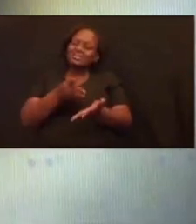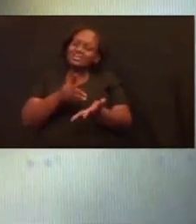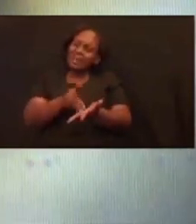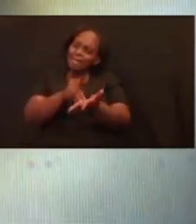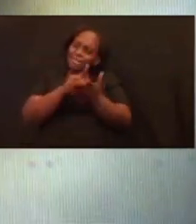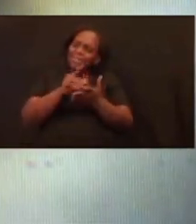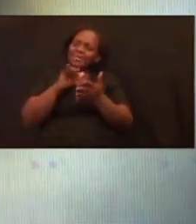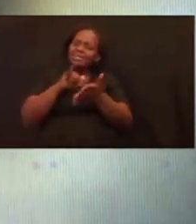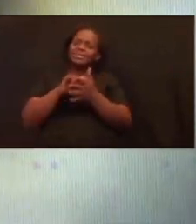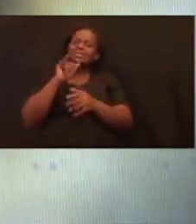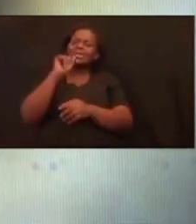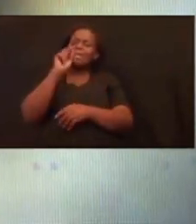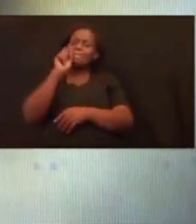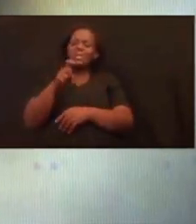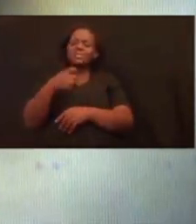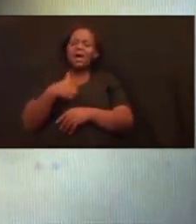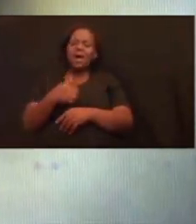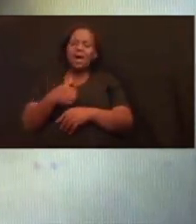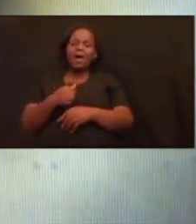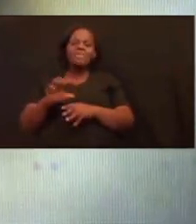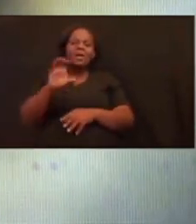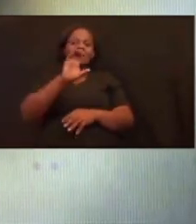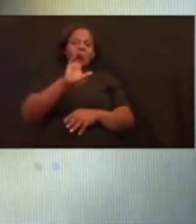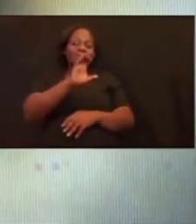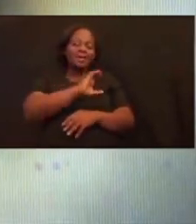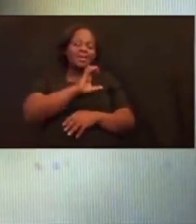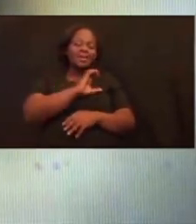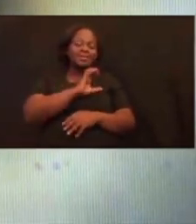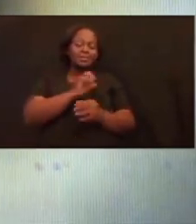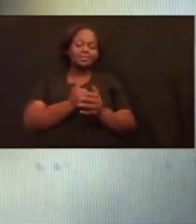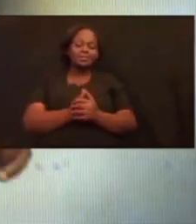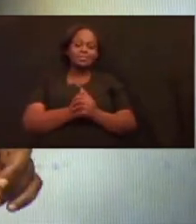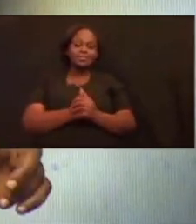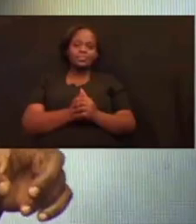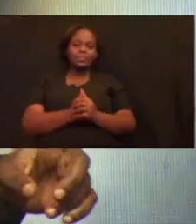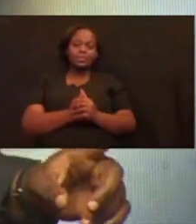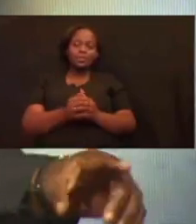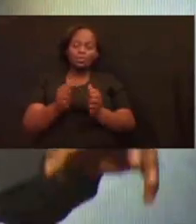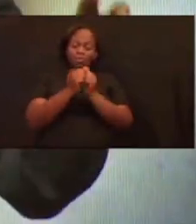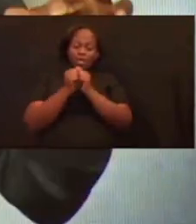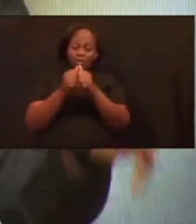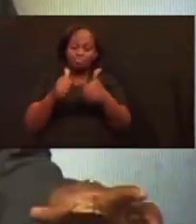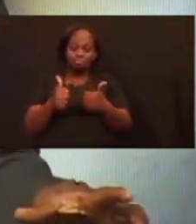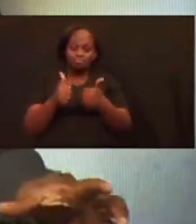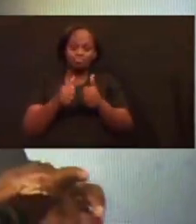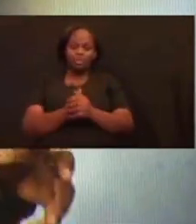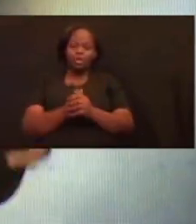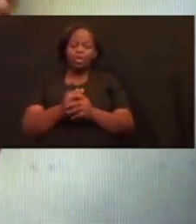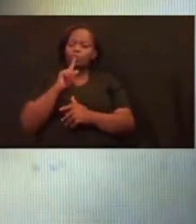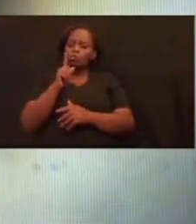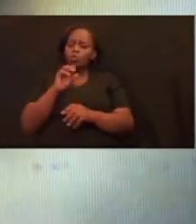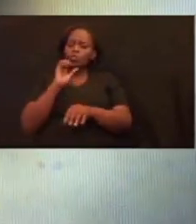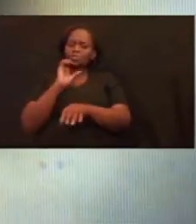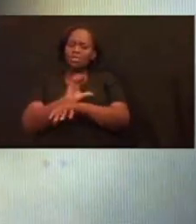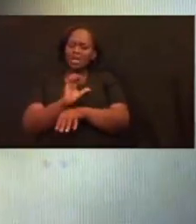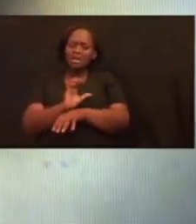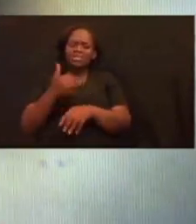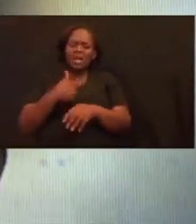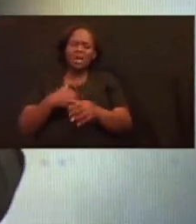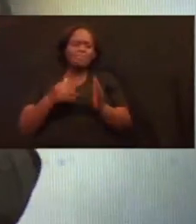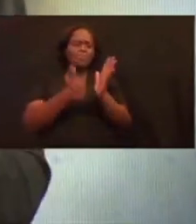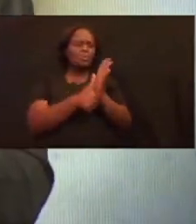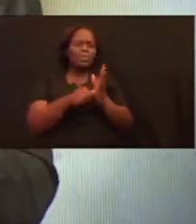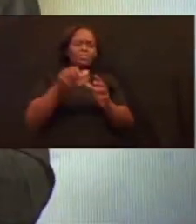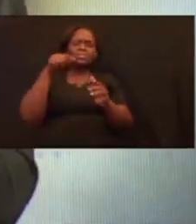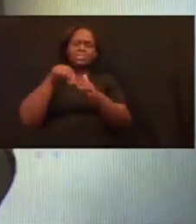personalized dealing, you may be hurting your call and your efficiency. Are we together? So the church has been in a lot of trouble